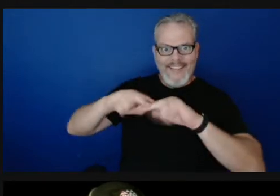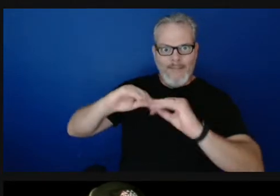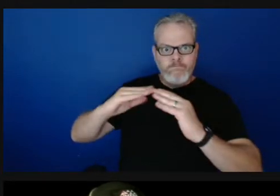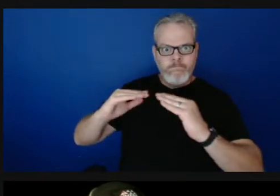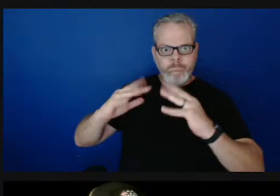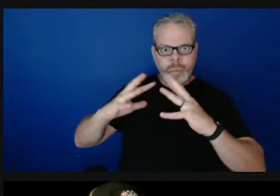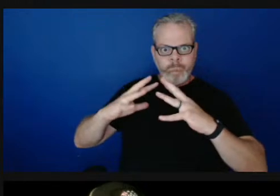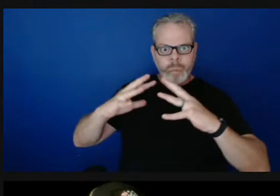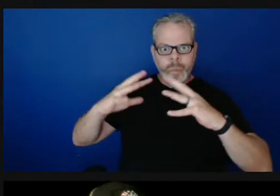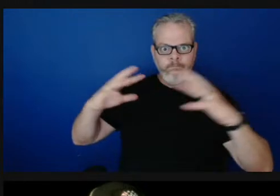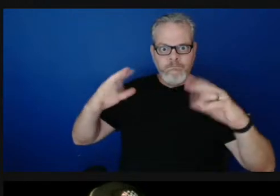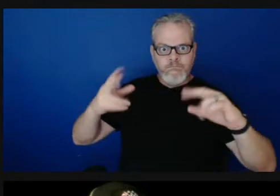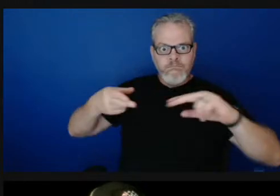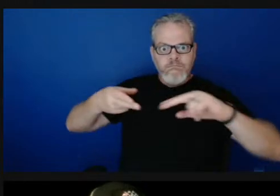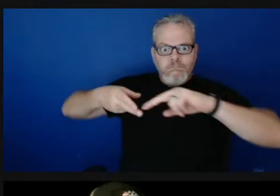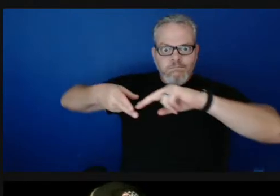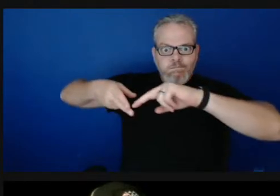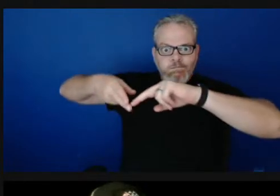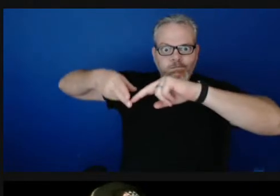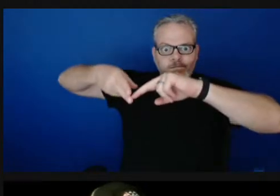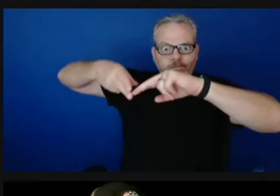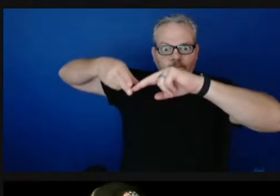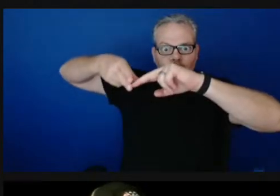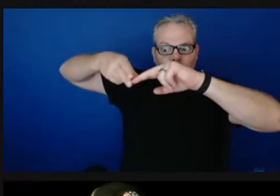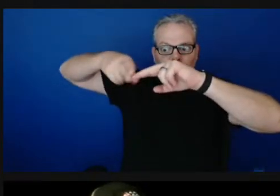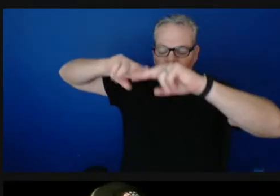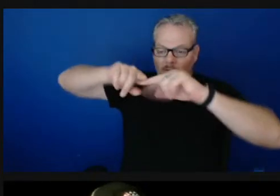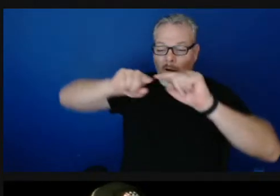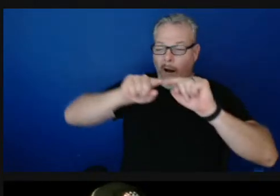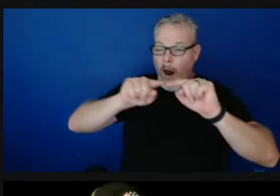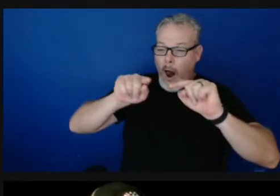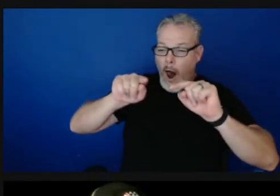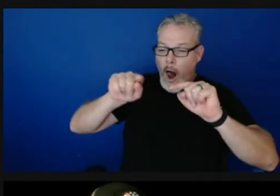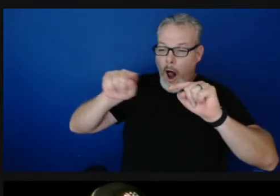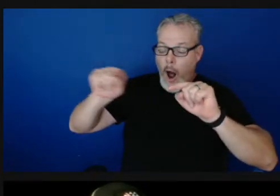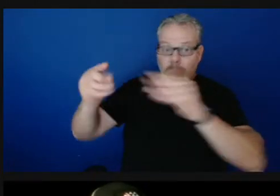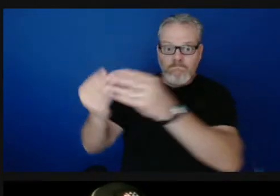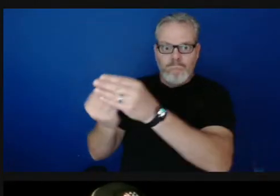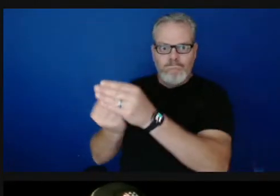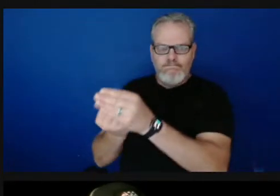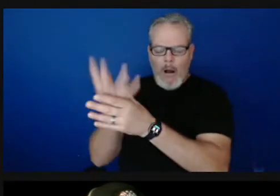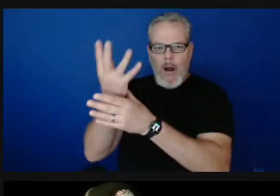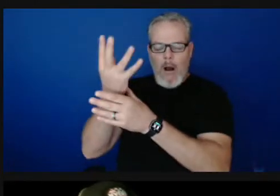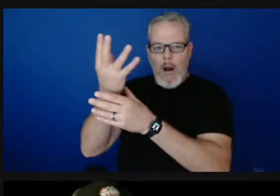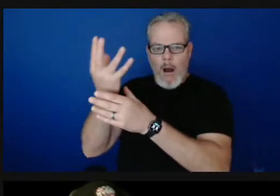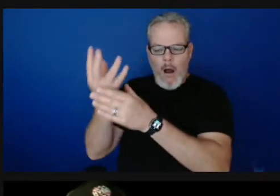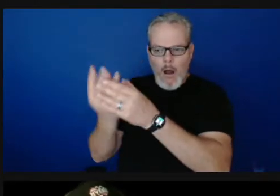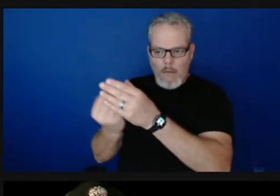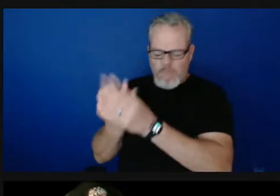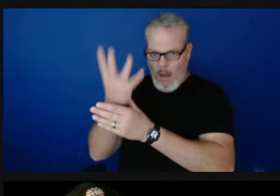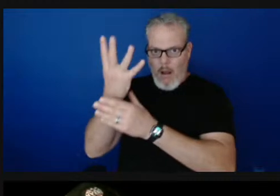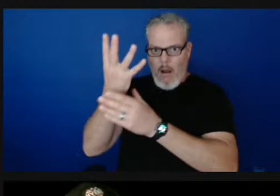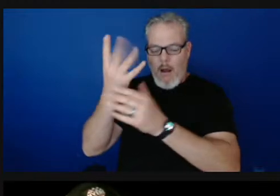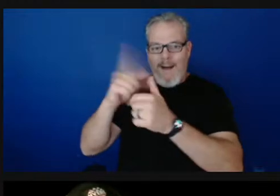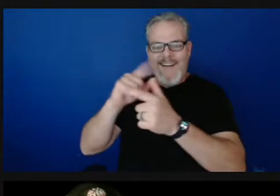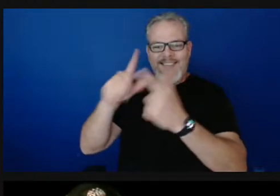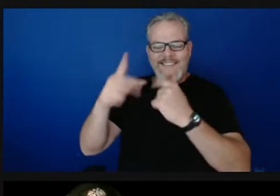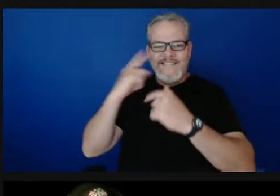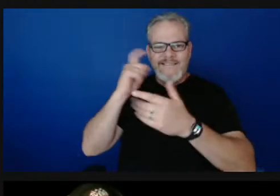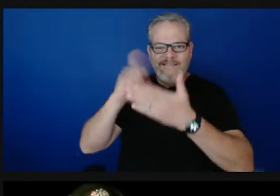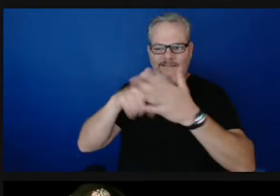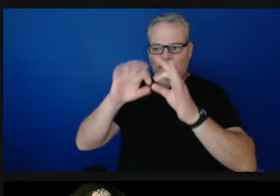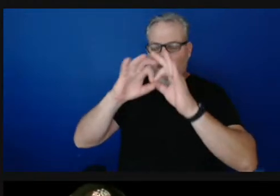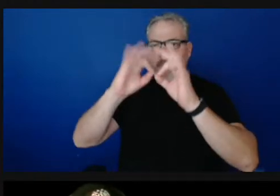larger until it actually stretches out to break during eruption. Then we see some adjustments of the phases in here. And as the